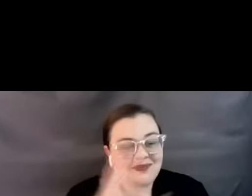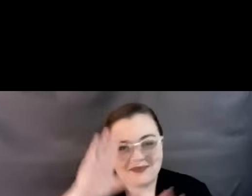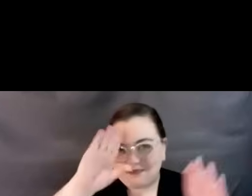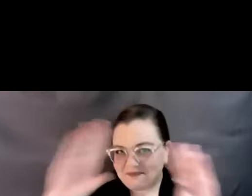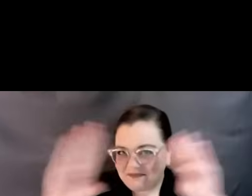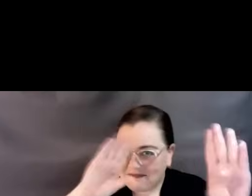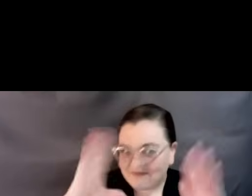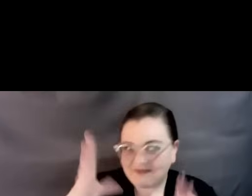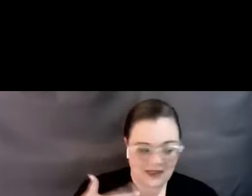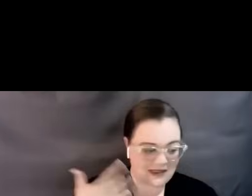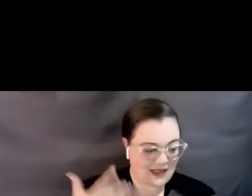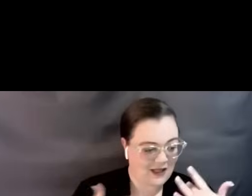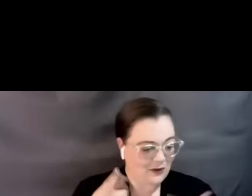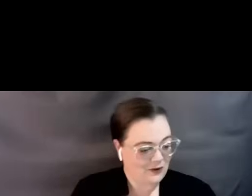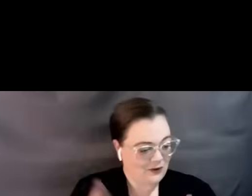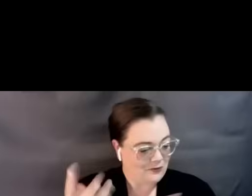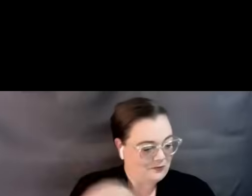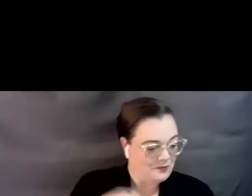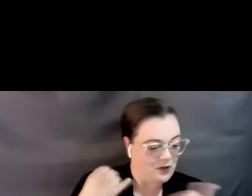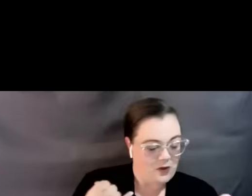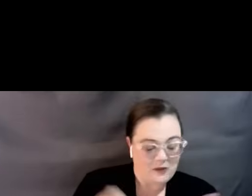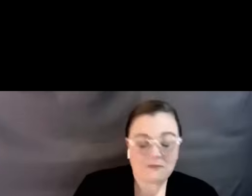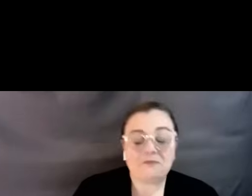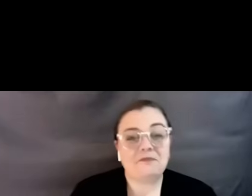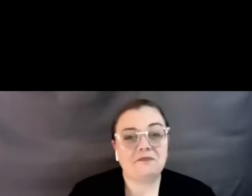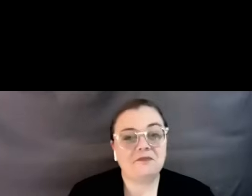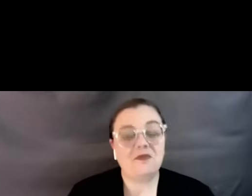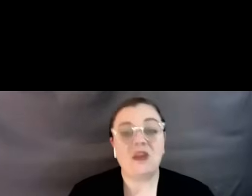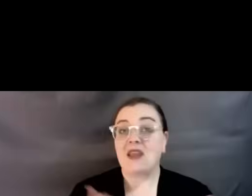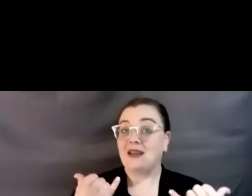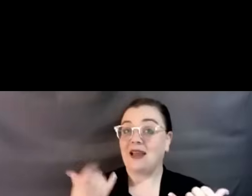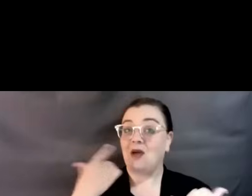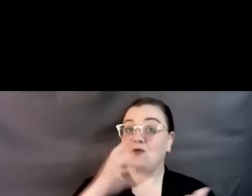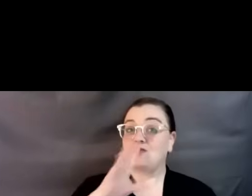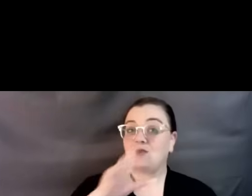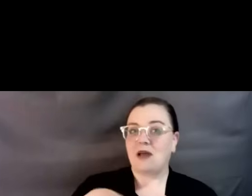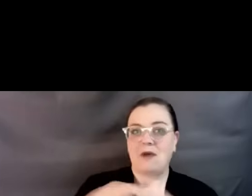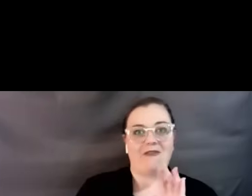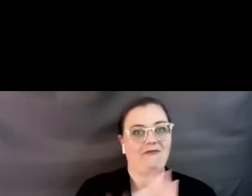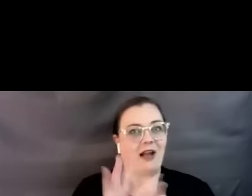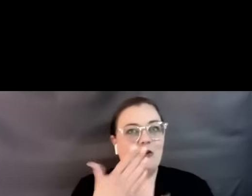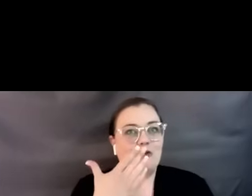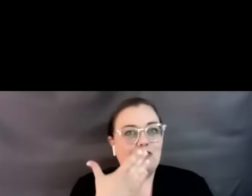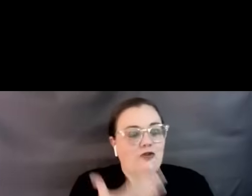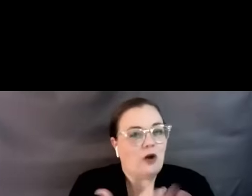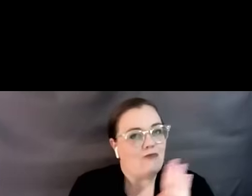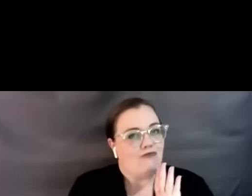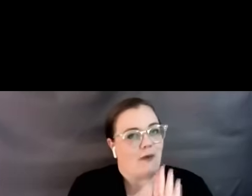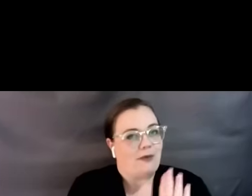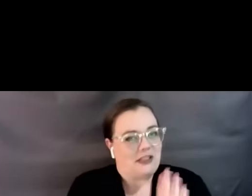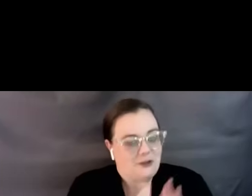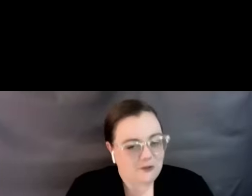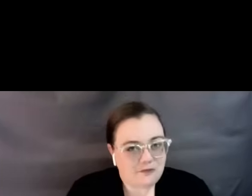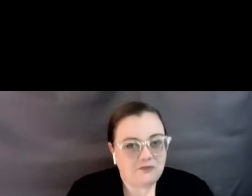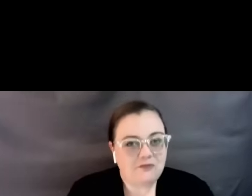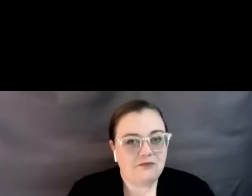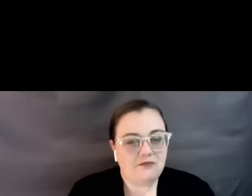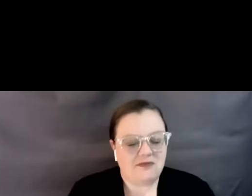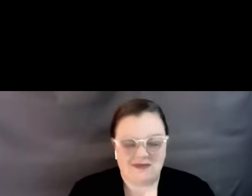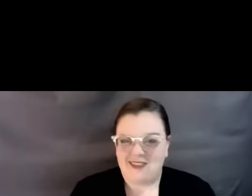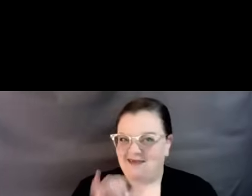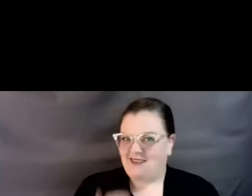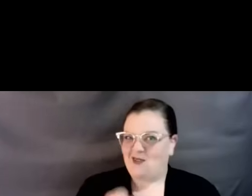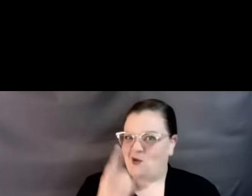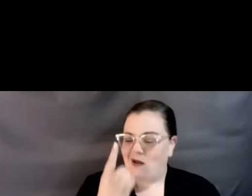today. Today, we're going to be talking about finding good representation because it is one of the most important career decisions we can